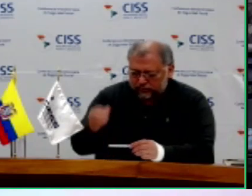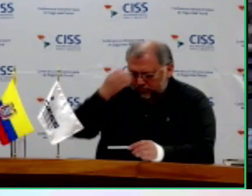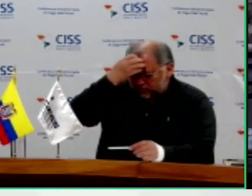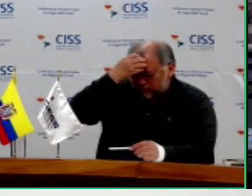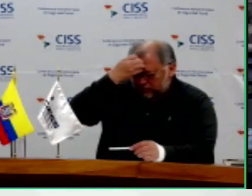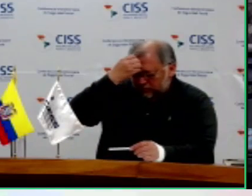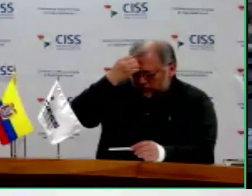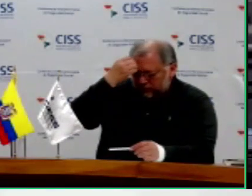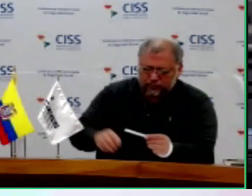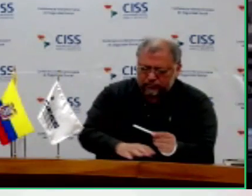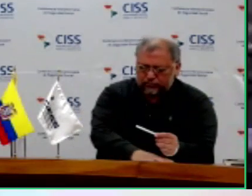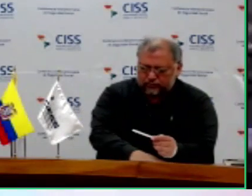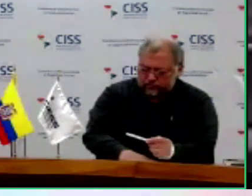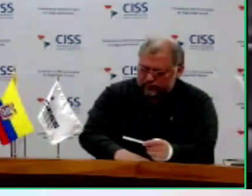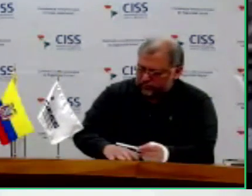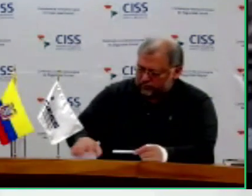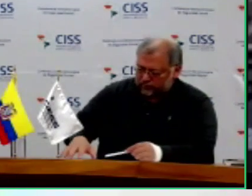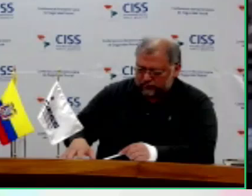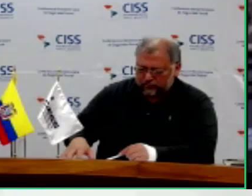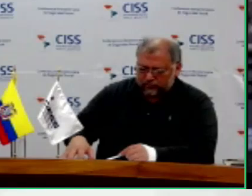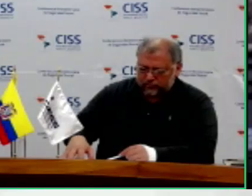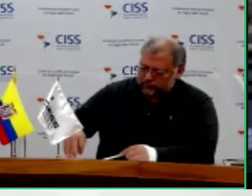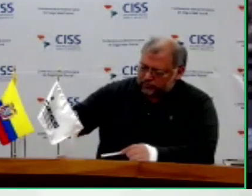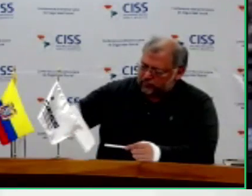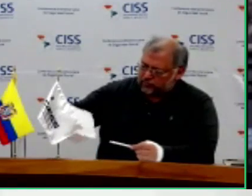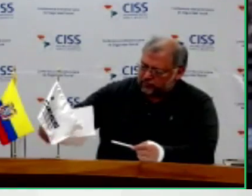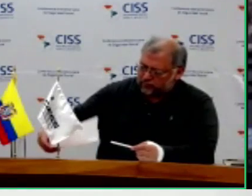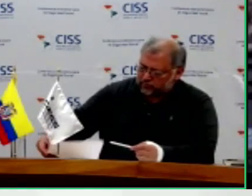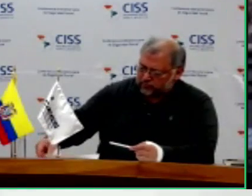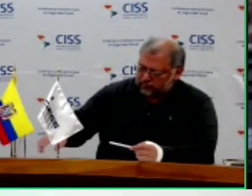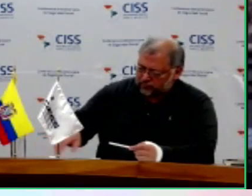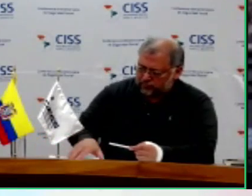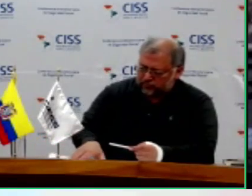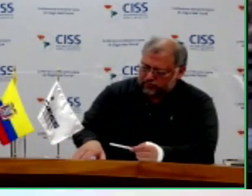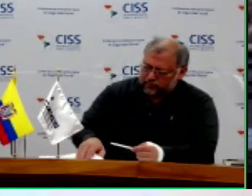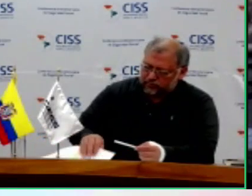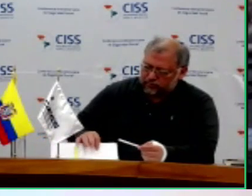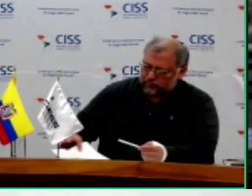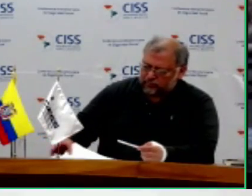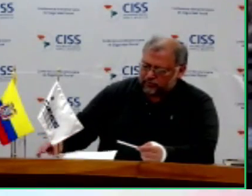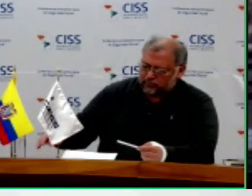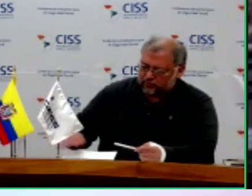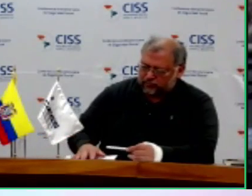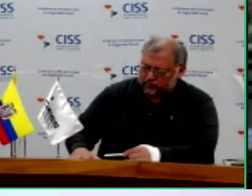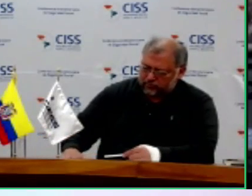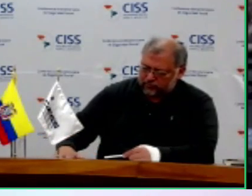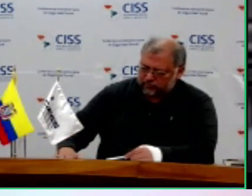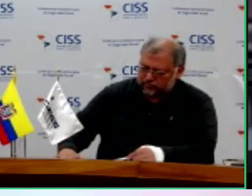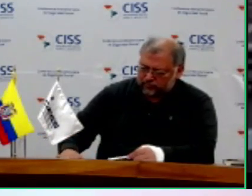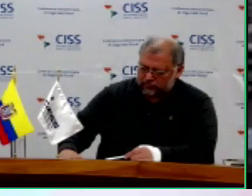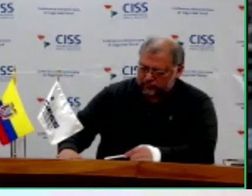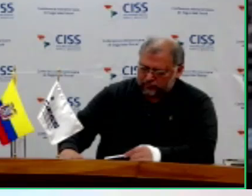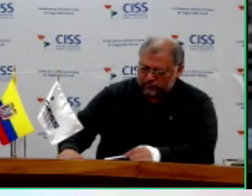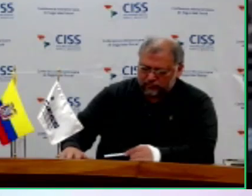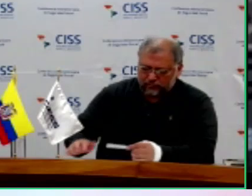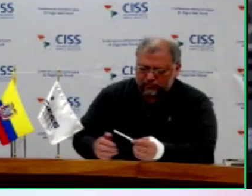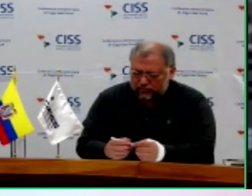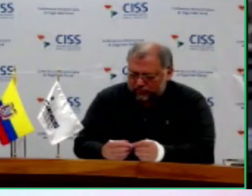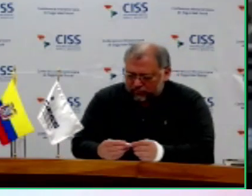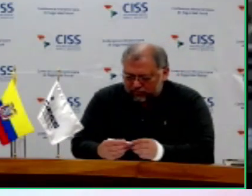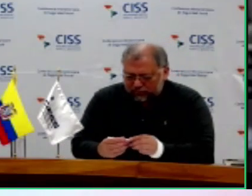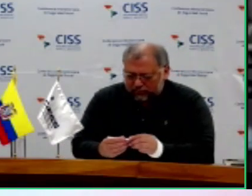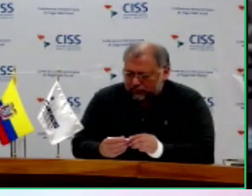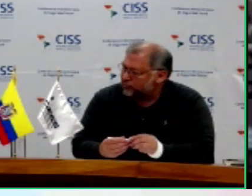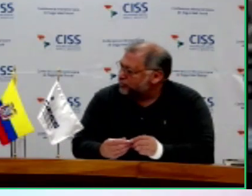has also partaken in several congresses, both national and international, and today we have him as